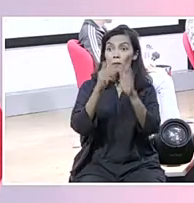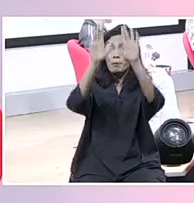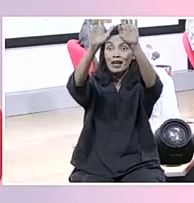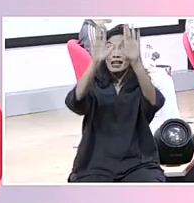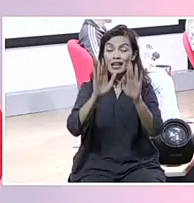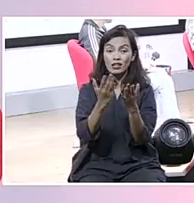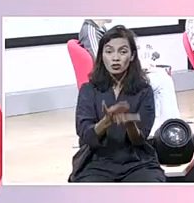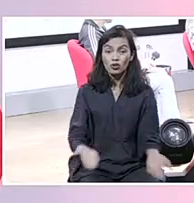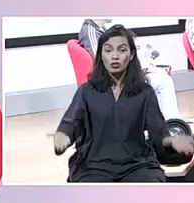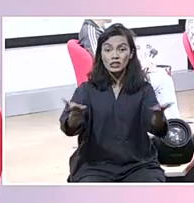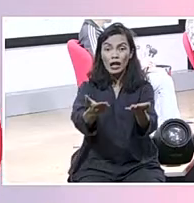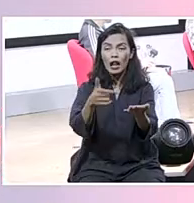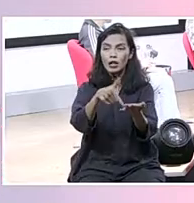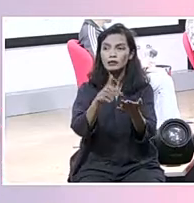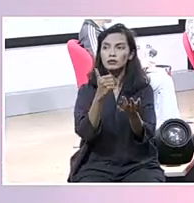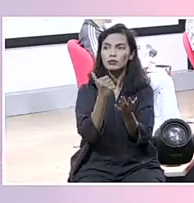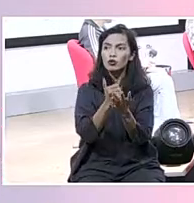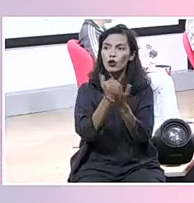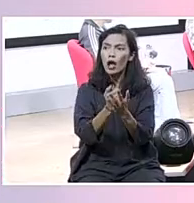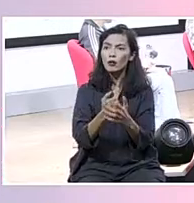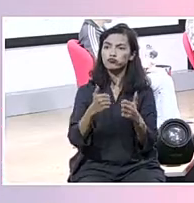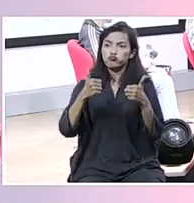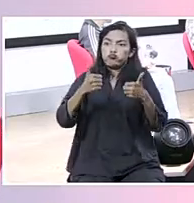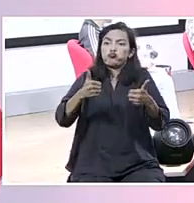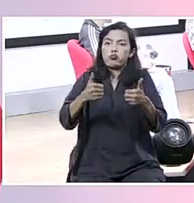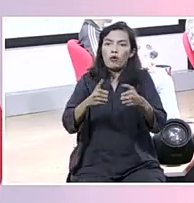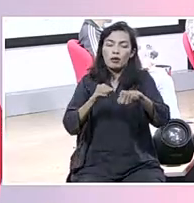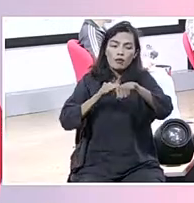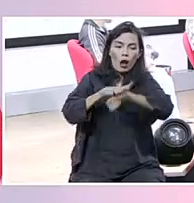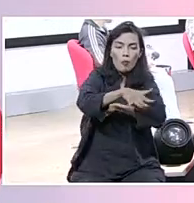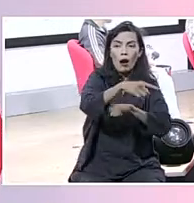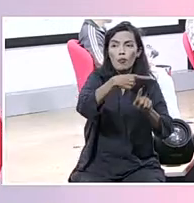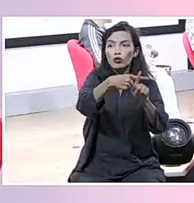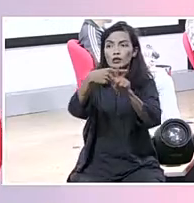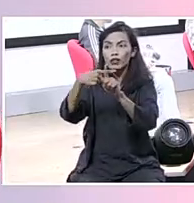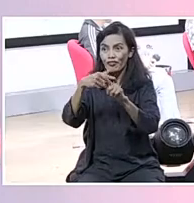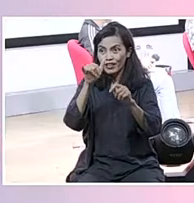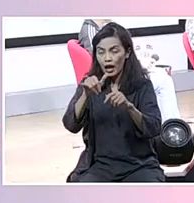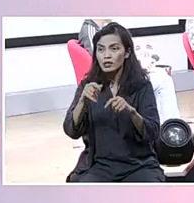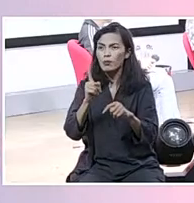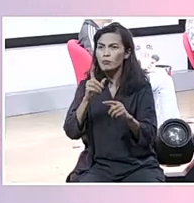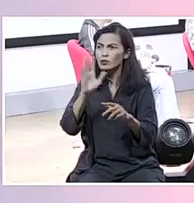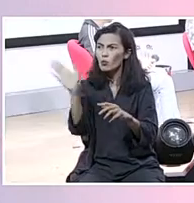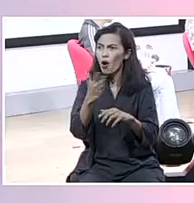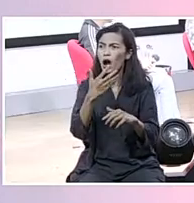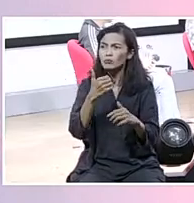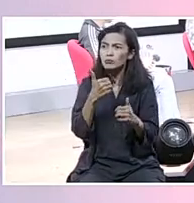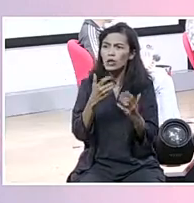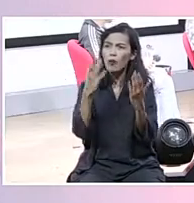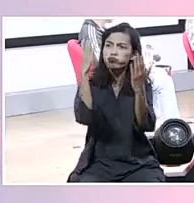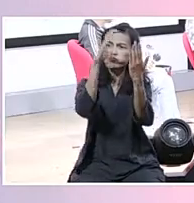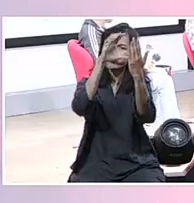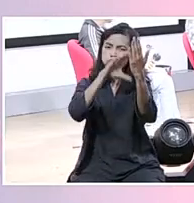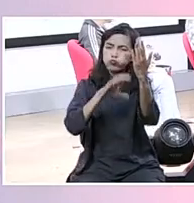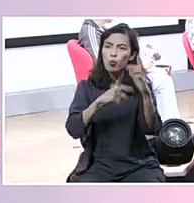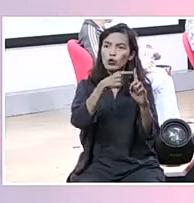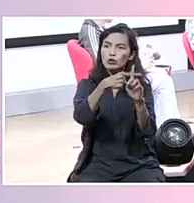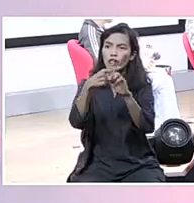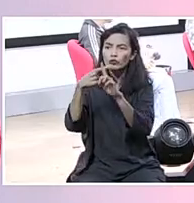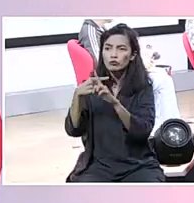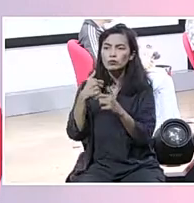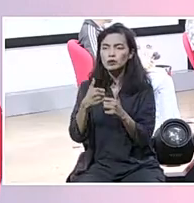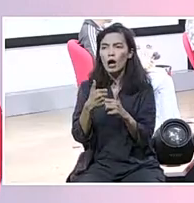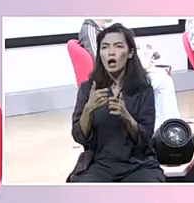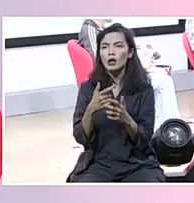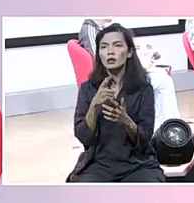that is powerful when it comes to that, because everyone has a voice, and I think people can be collective and come together and